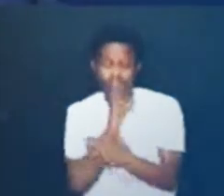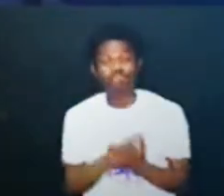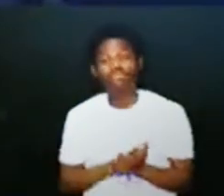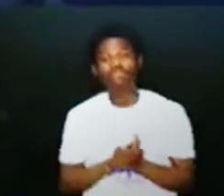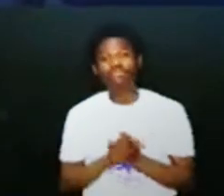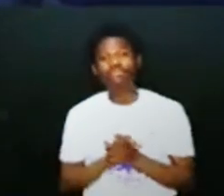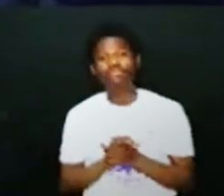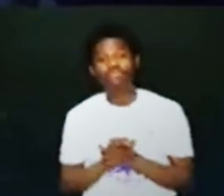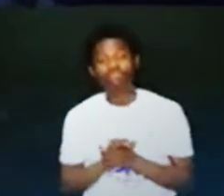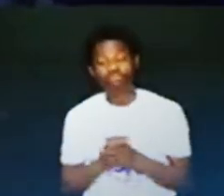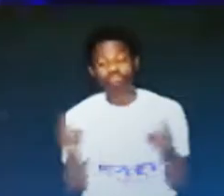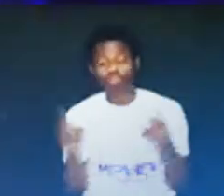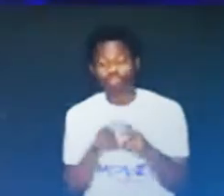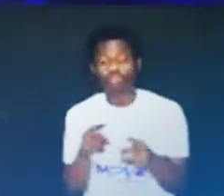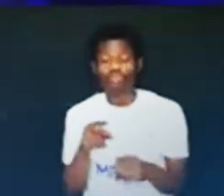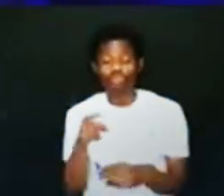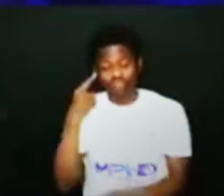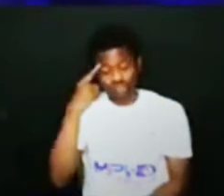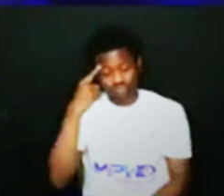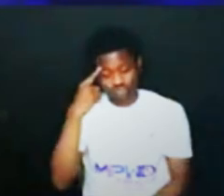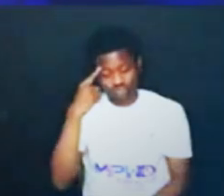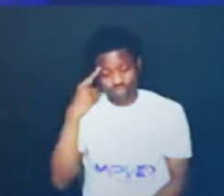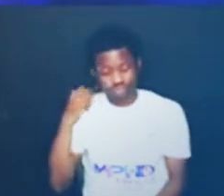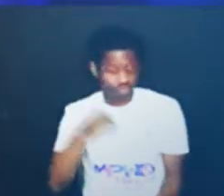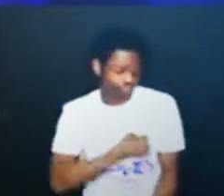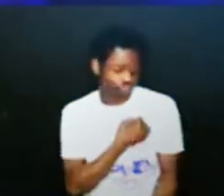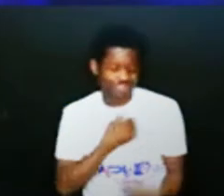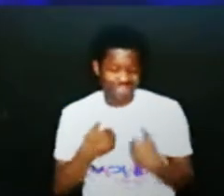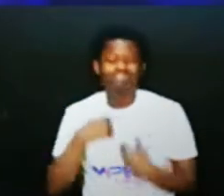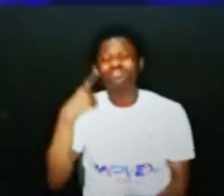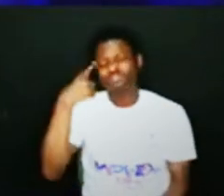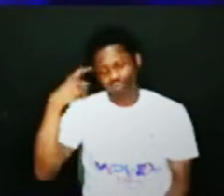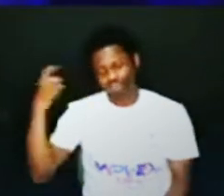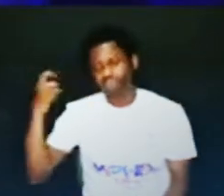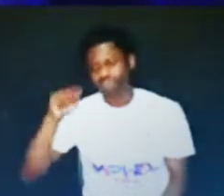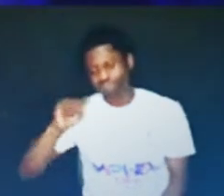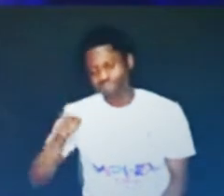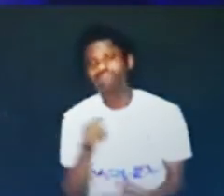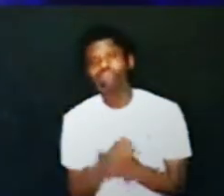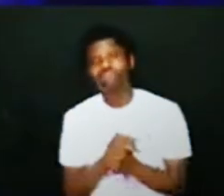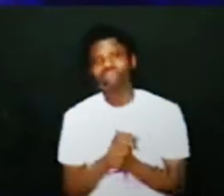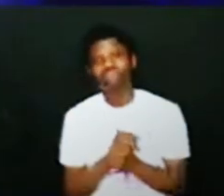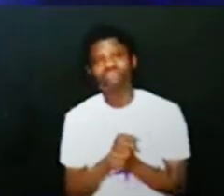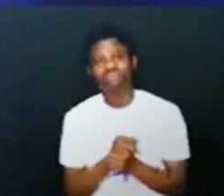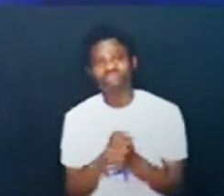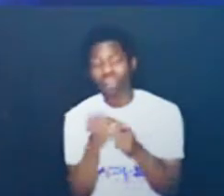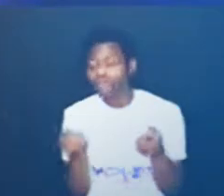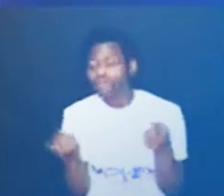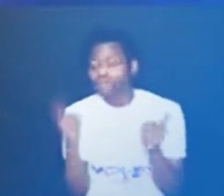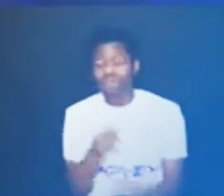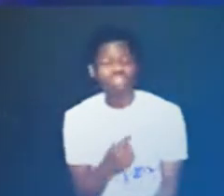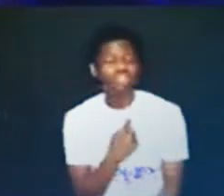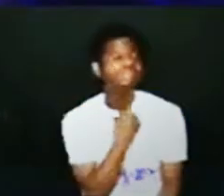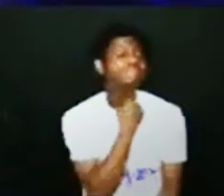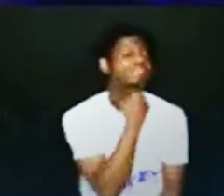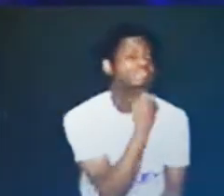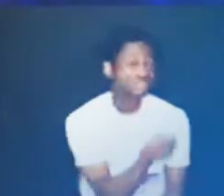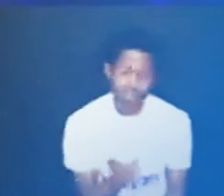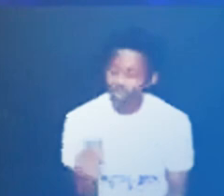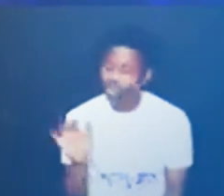So Joseph had a dream, comma. And Joseph also die. And when he told his brothers,